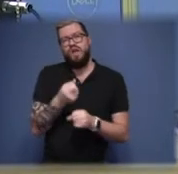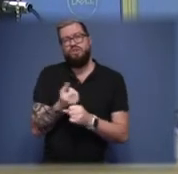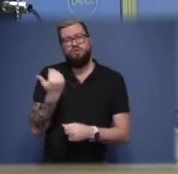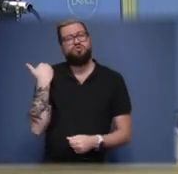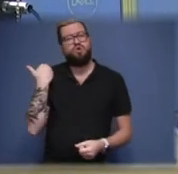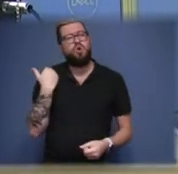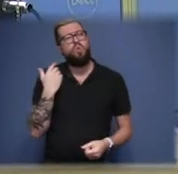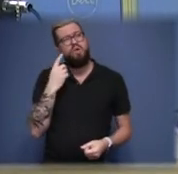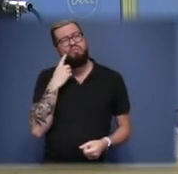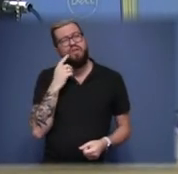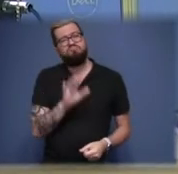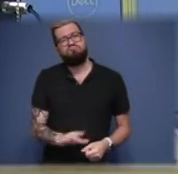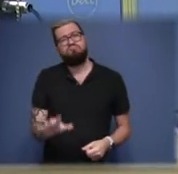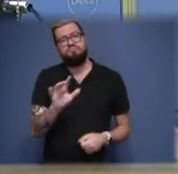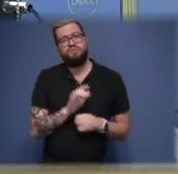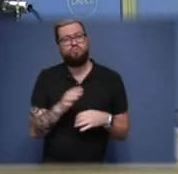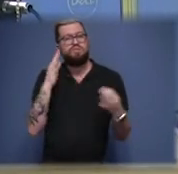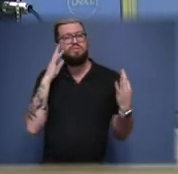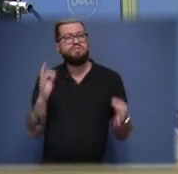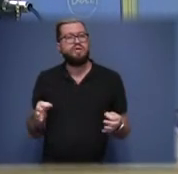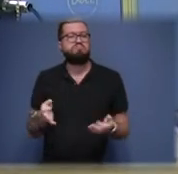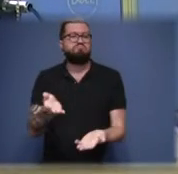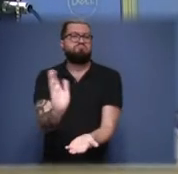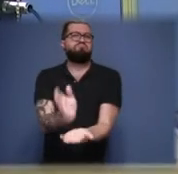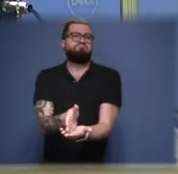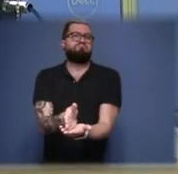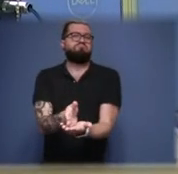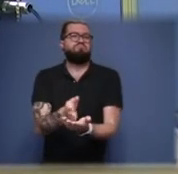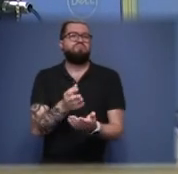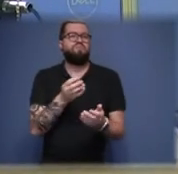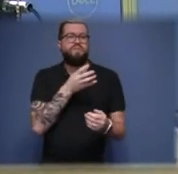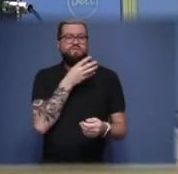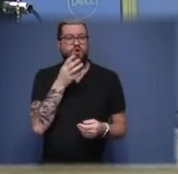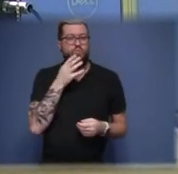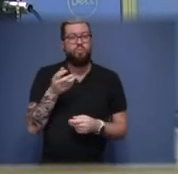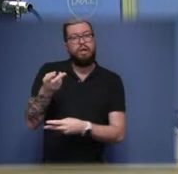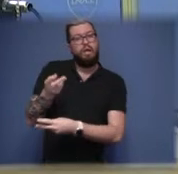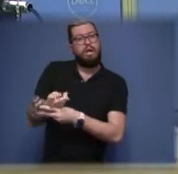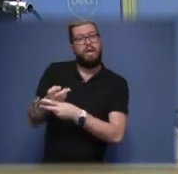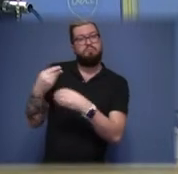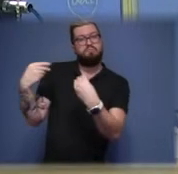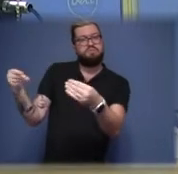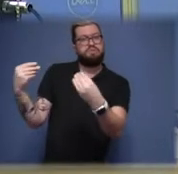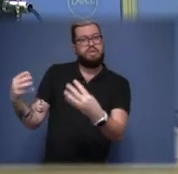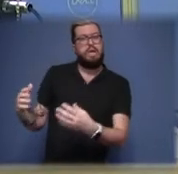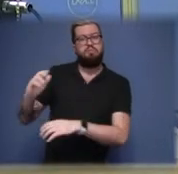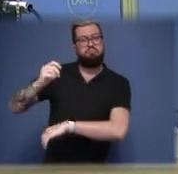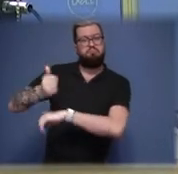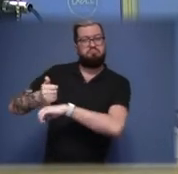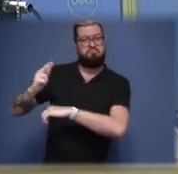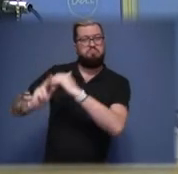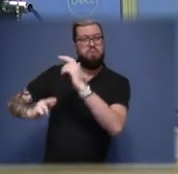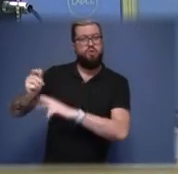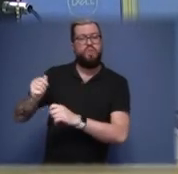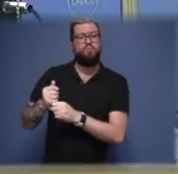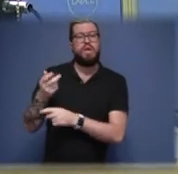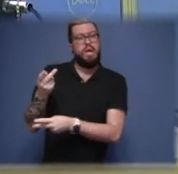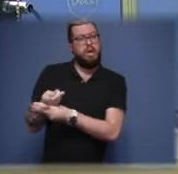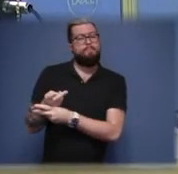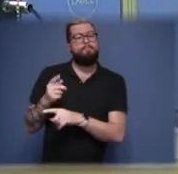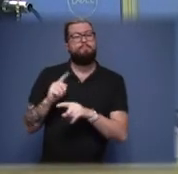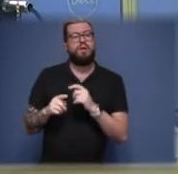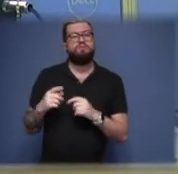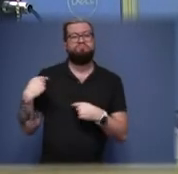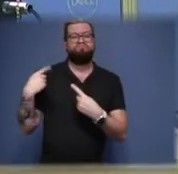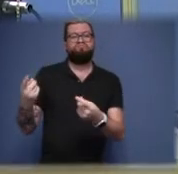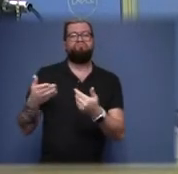or so. And we decided to stop farming. We kept the road stand. And since that time, we've